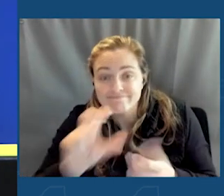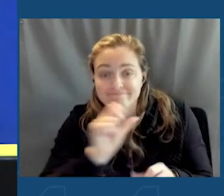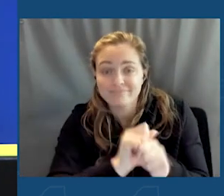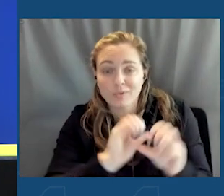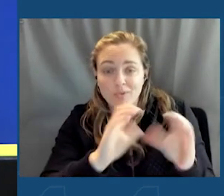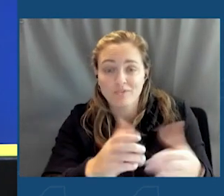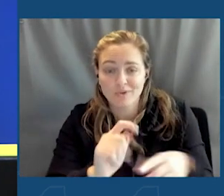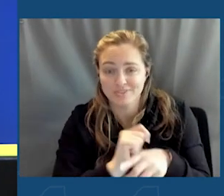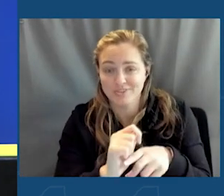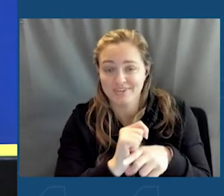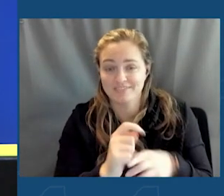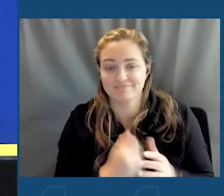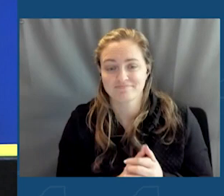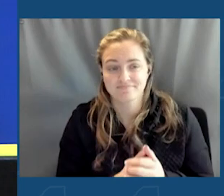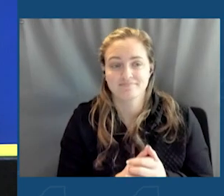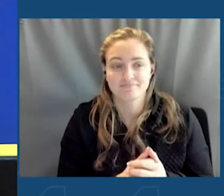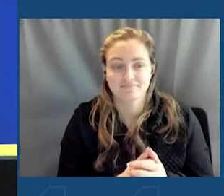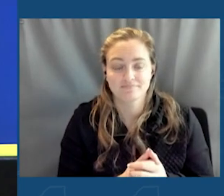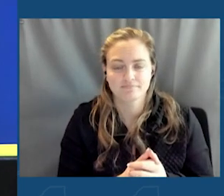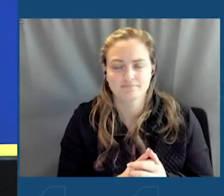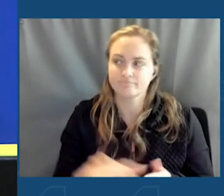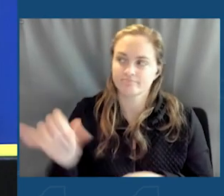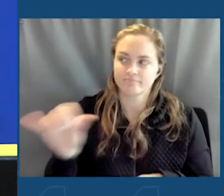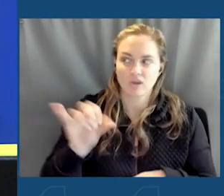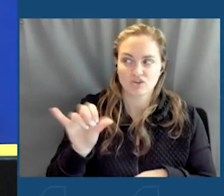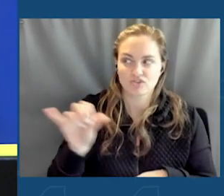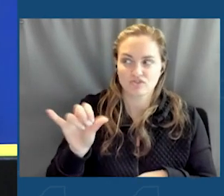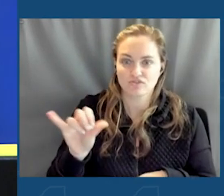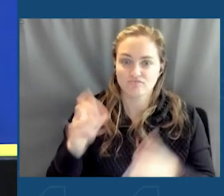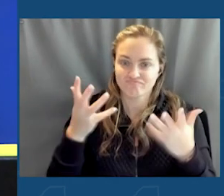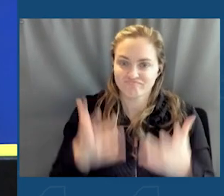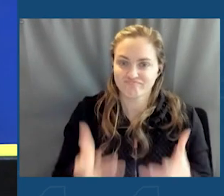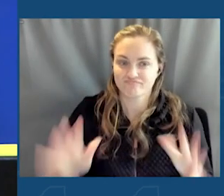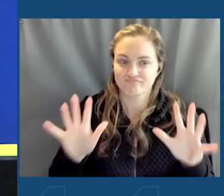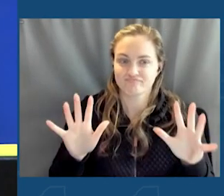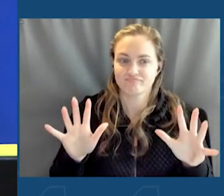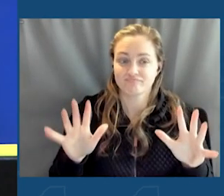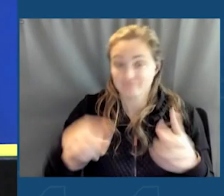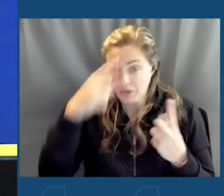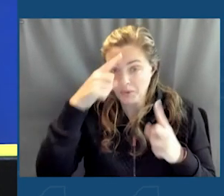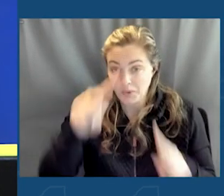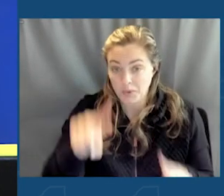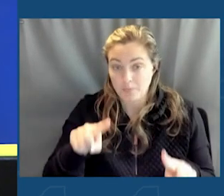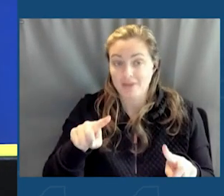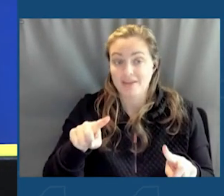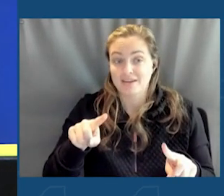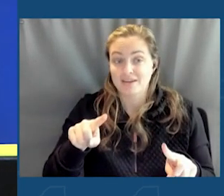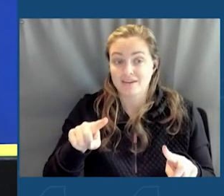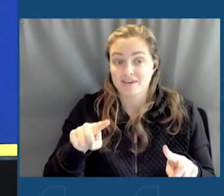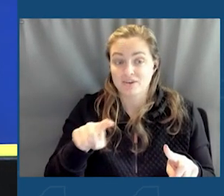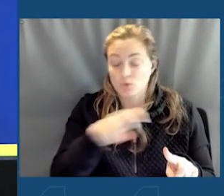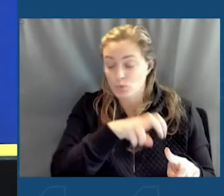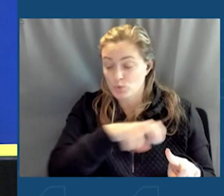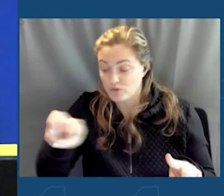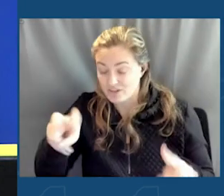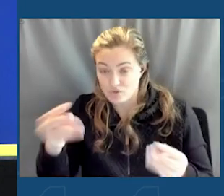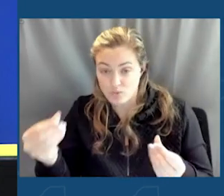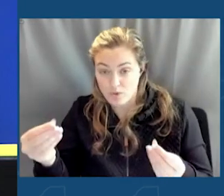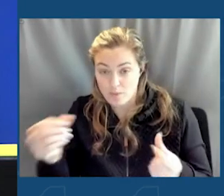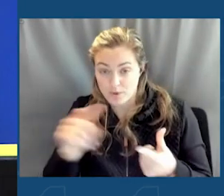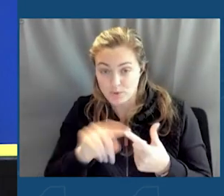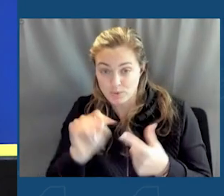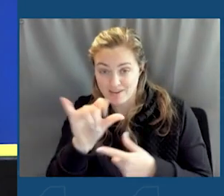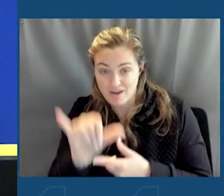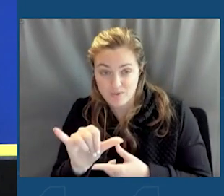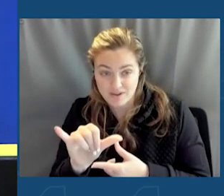training, as well as the completion of the agreement to transfer that piece of property to the county so